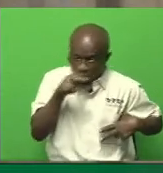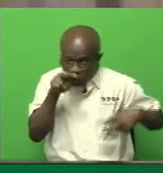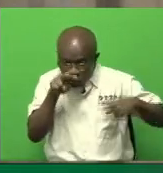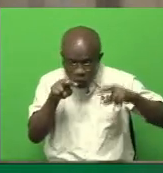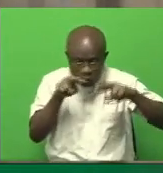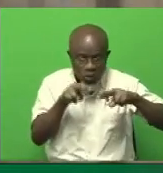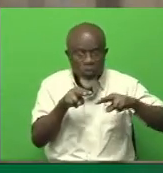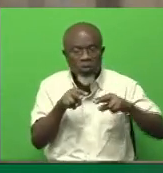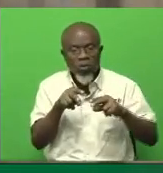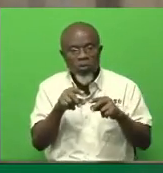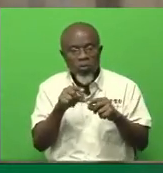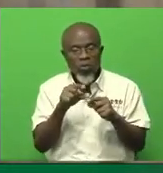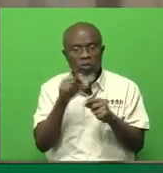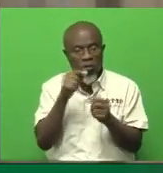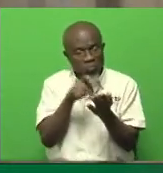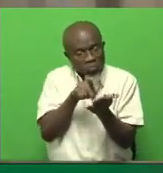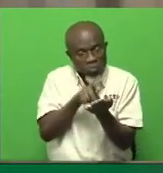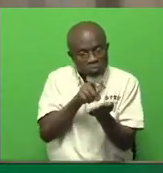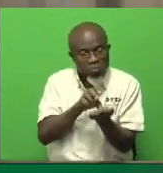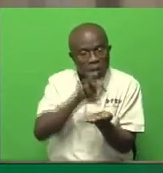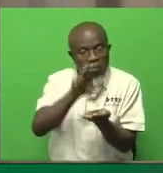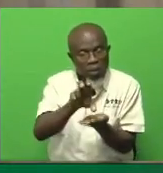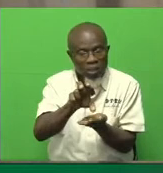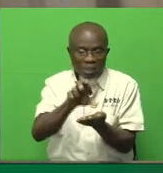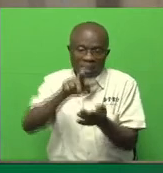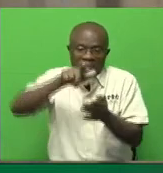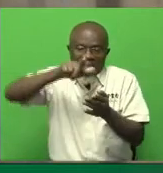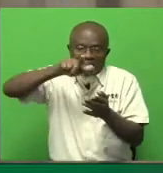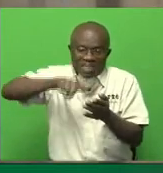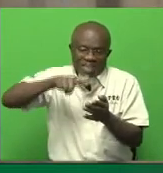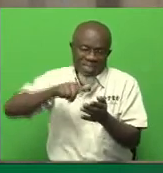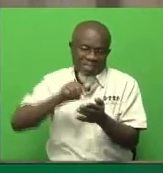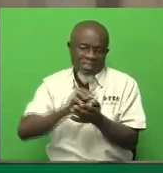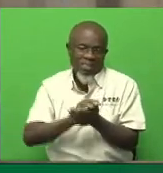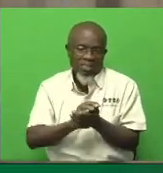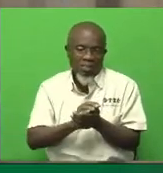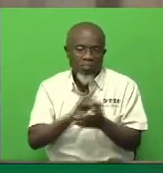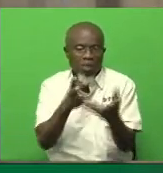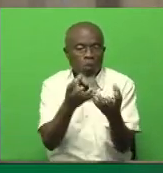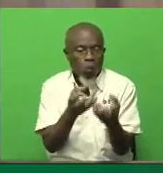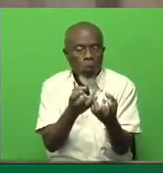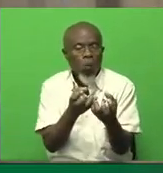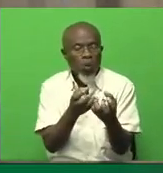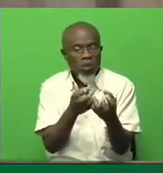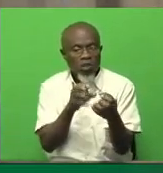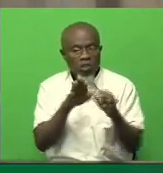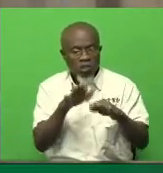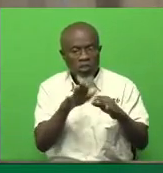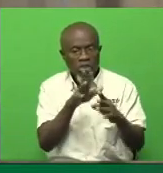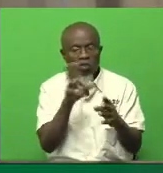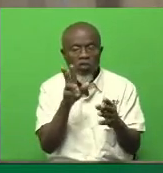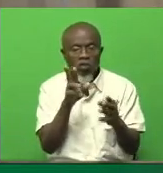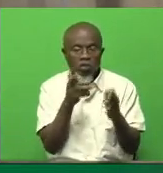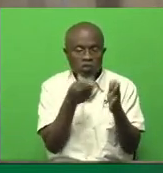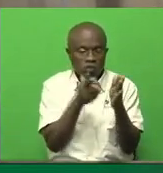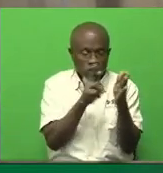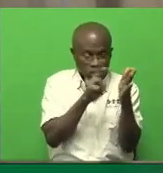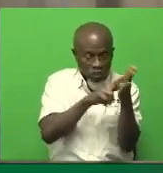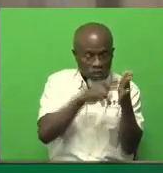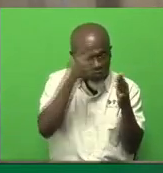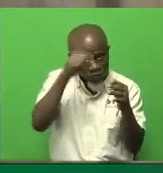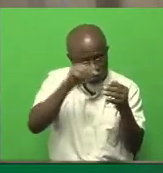payout is late so parents wanting their children to be able to register for school on time